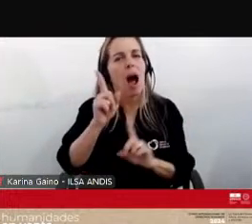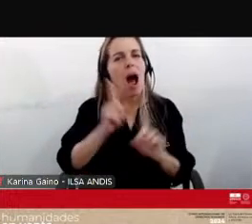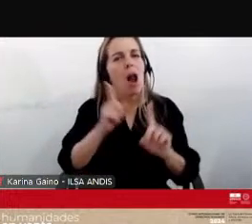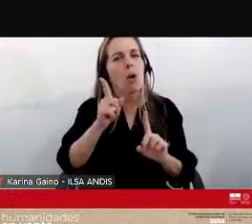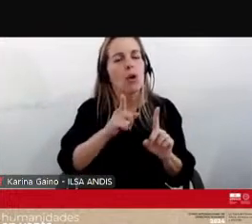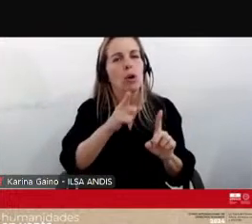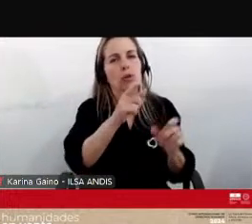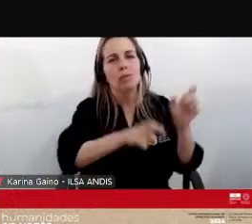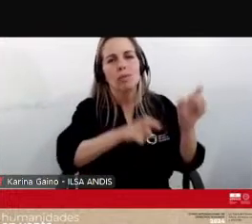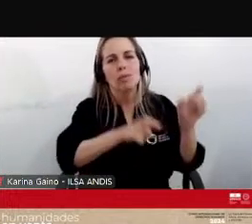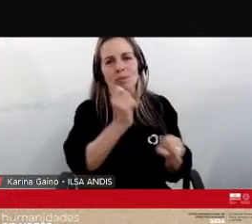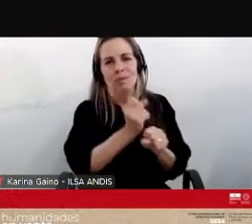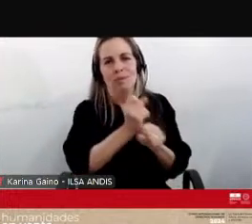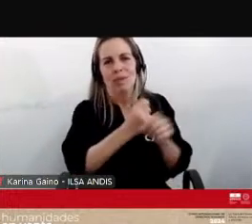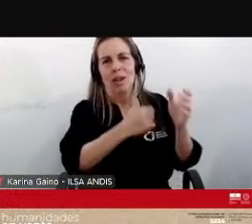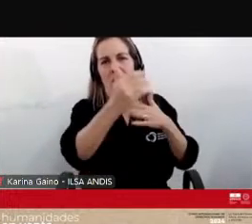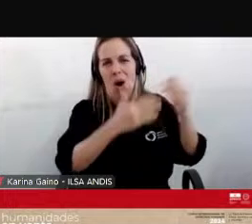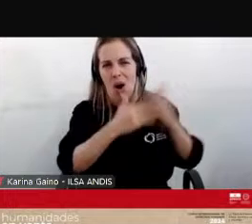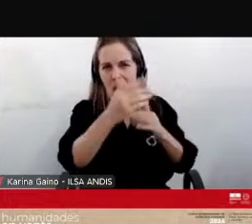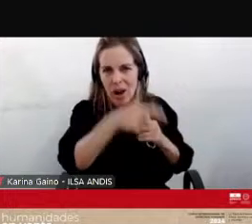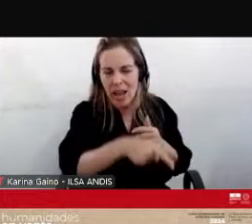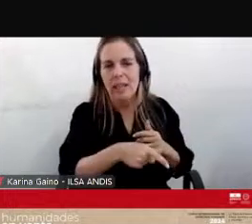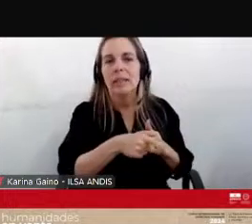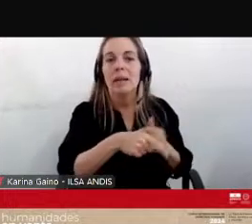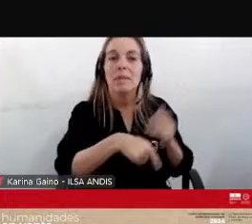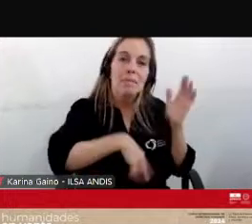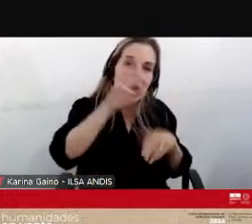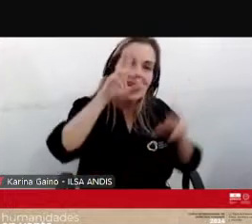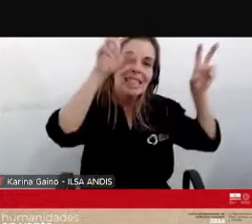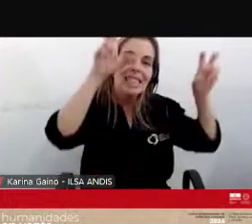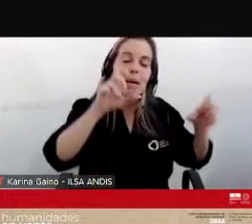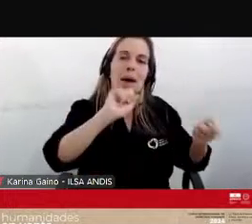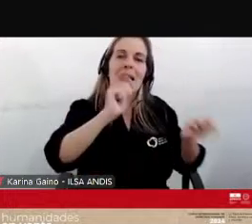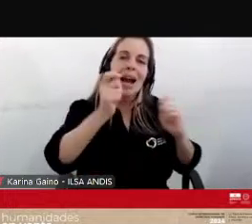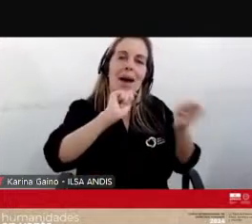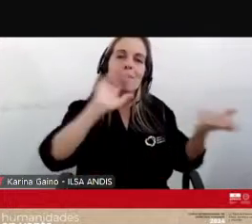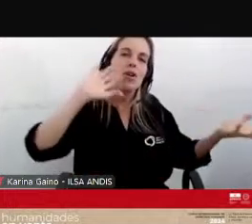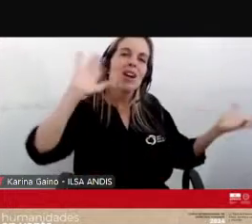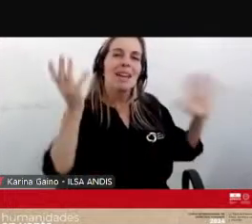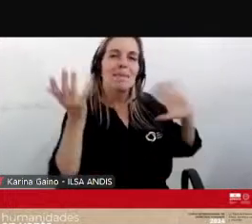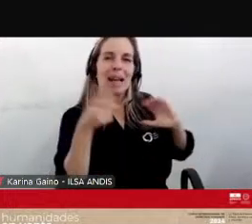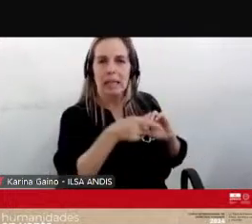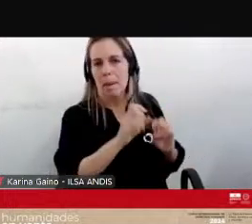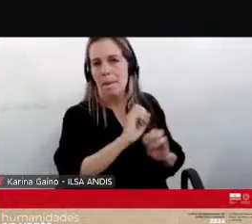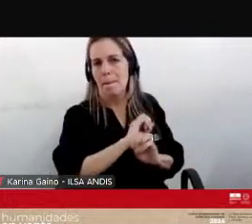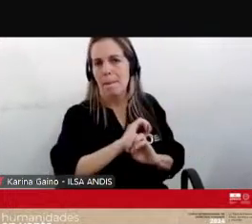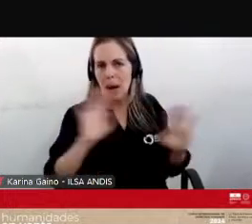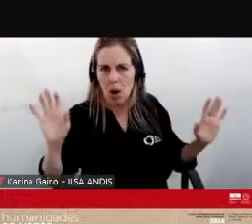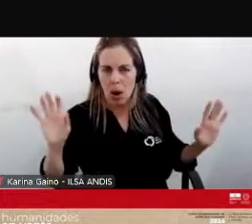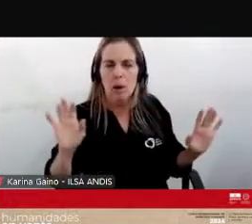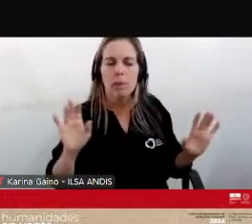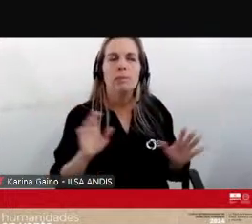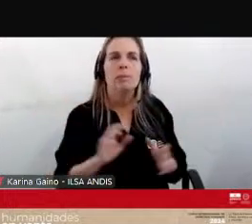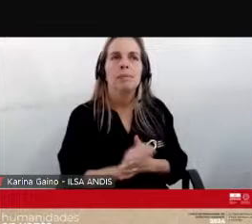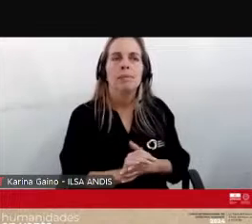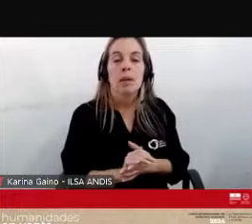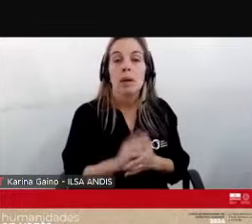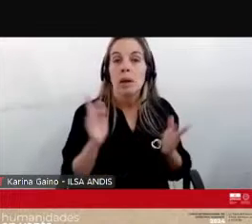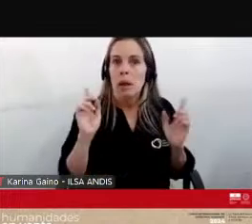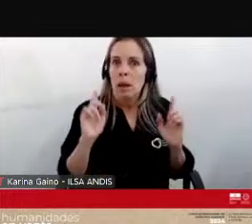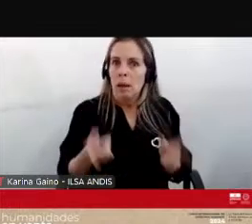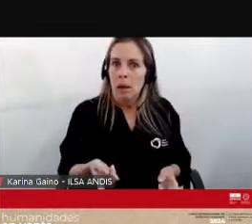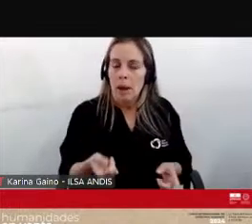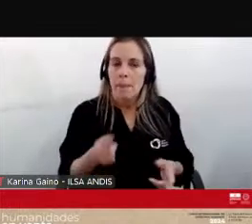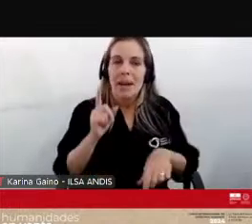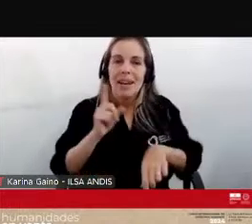this is only getting worse. And so in many cases, again, during recruitment, the workers are almost never in the agricultural sector